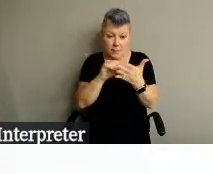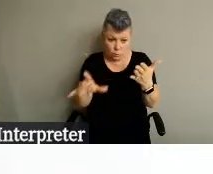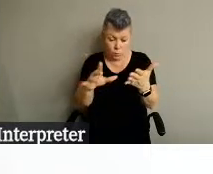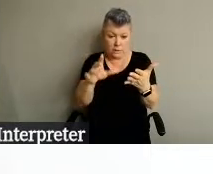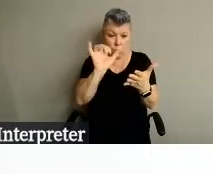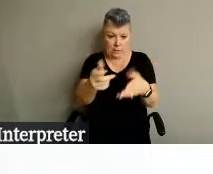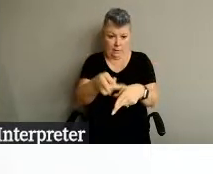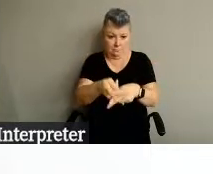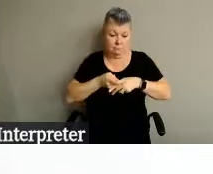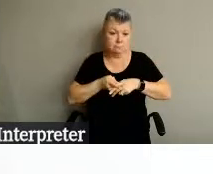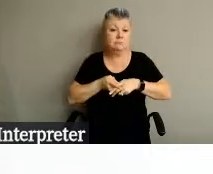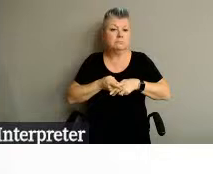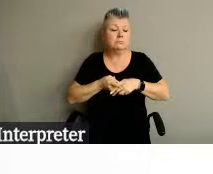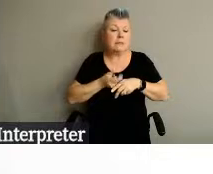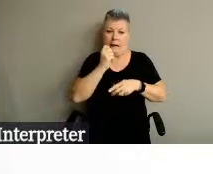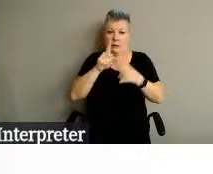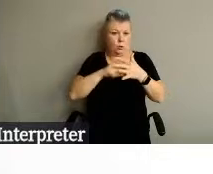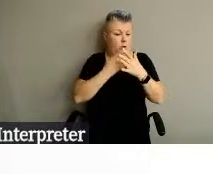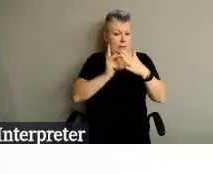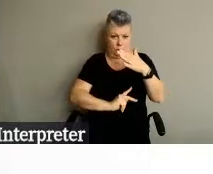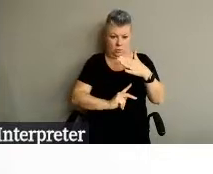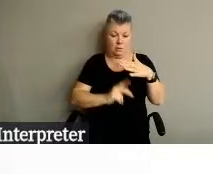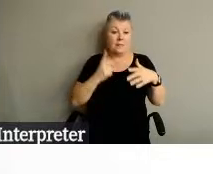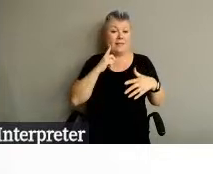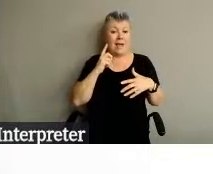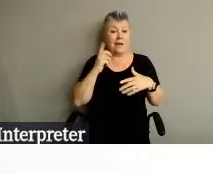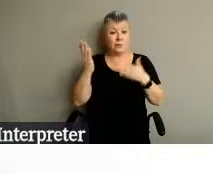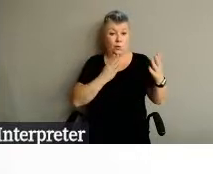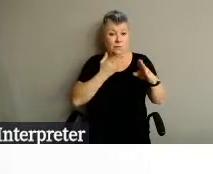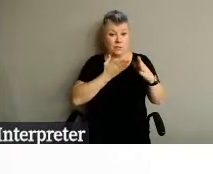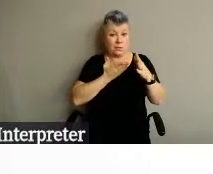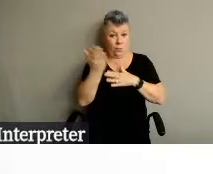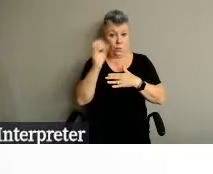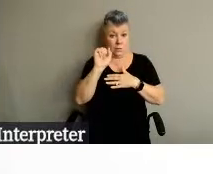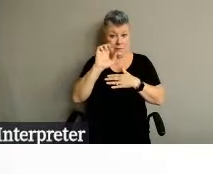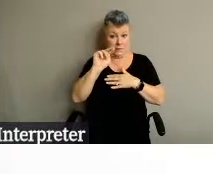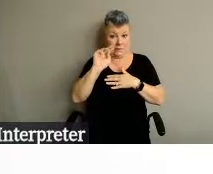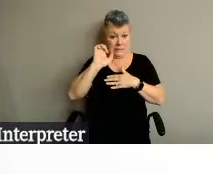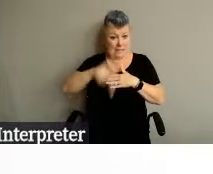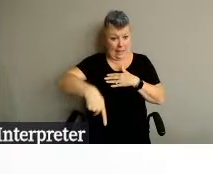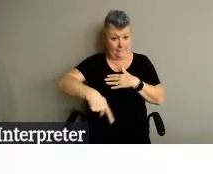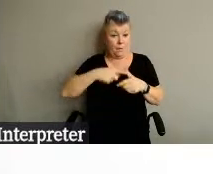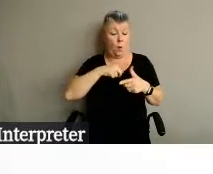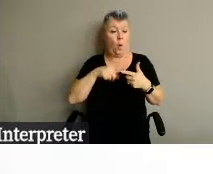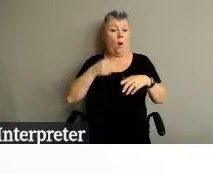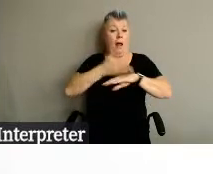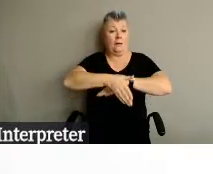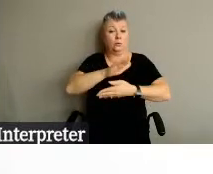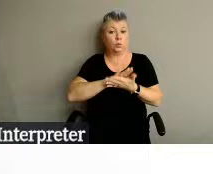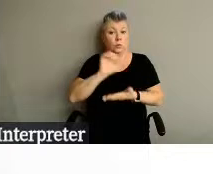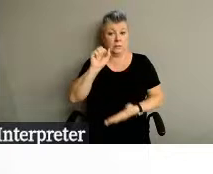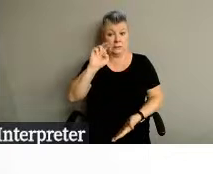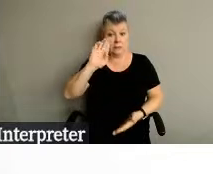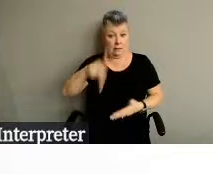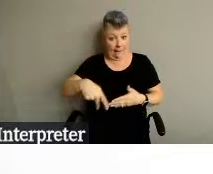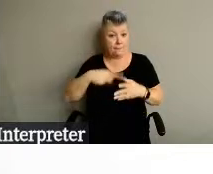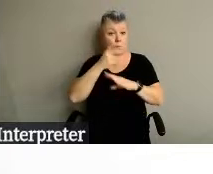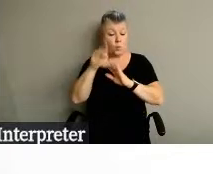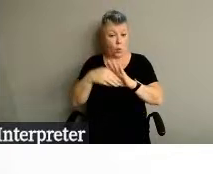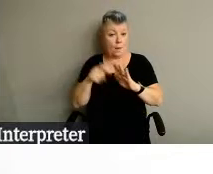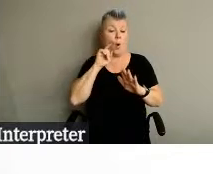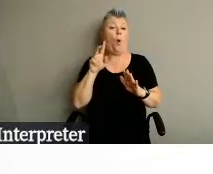if they're eligible for services through SNAP, if they would like to receive those in the after-school SNAP program, or if they would like to go to that dual enrollment